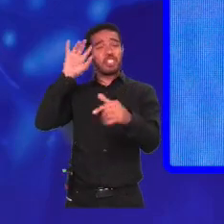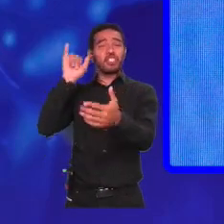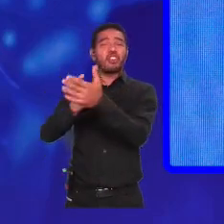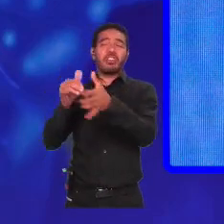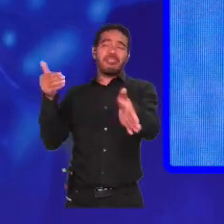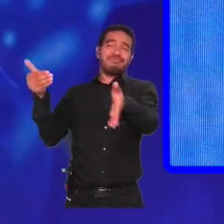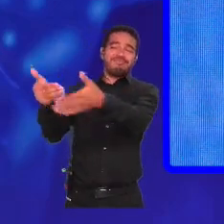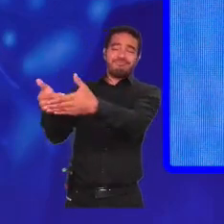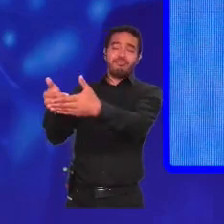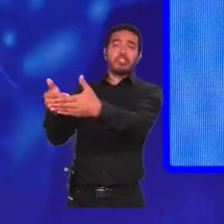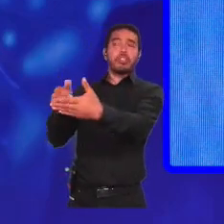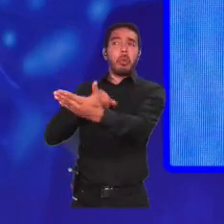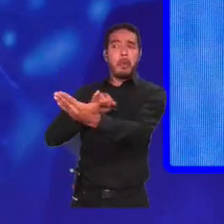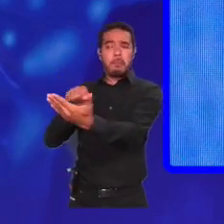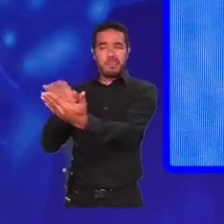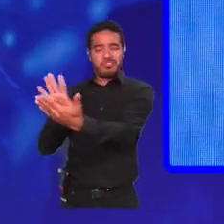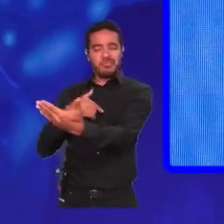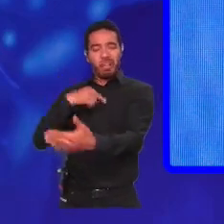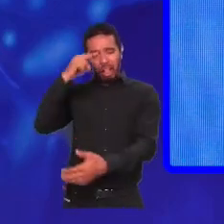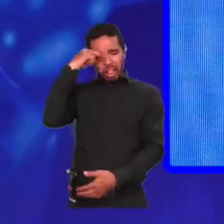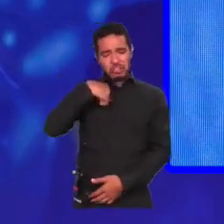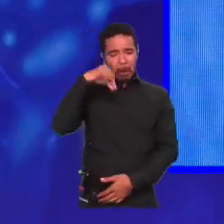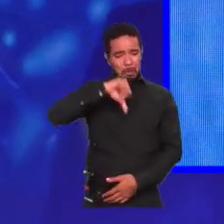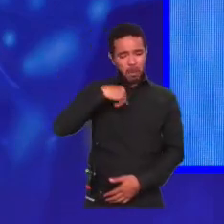in this industry, I looked up to a lot of people.